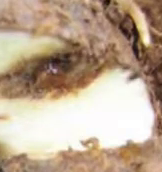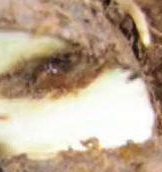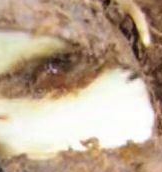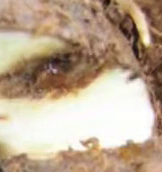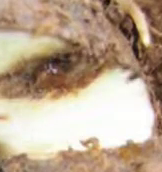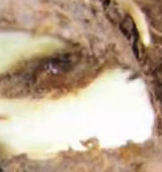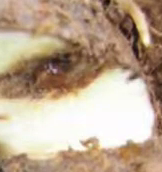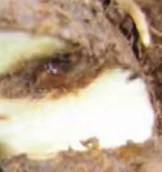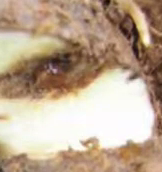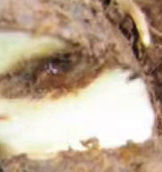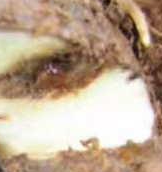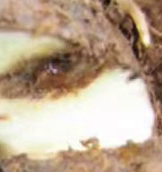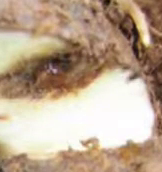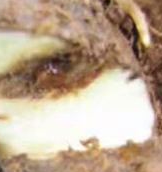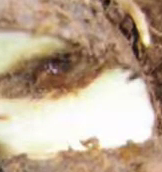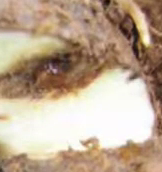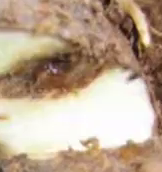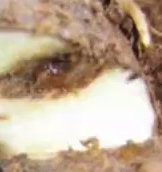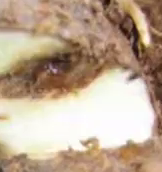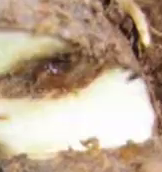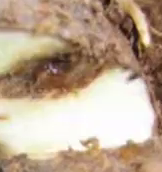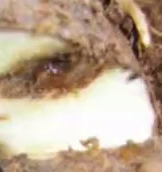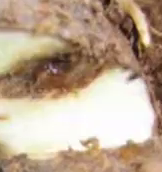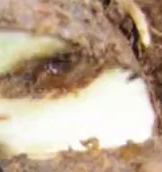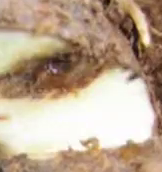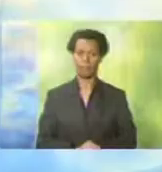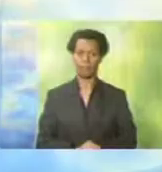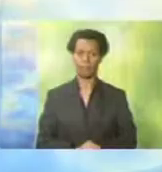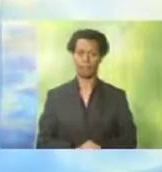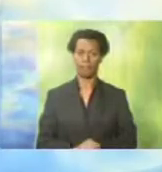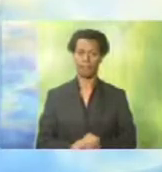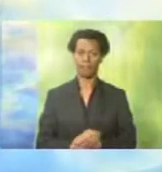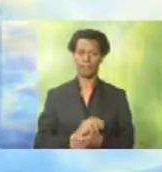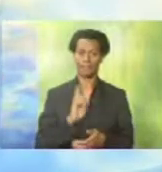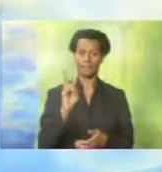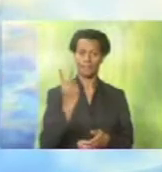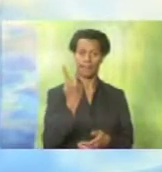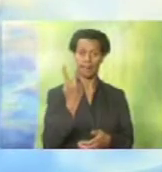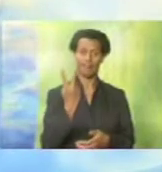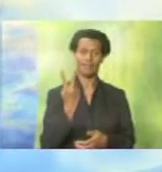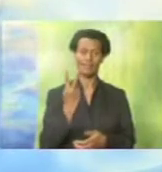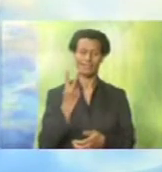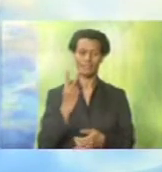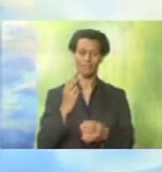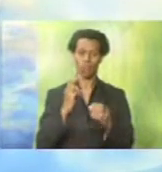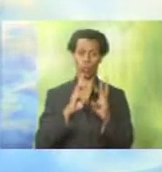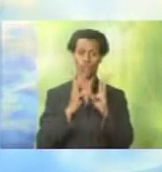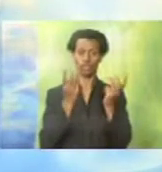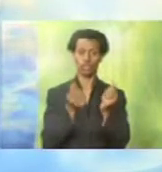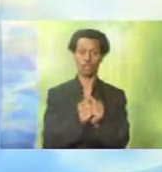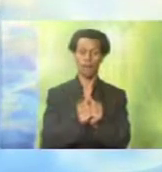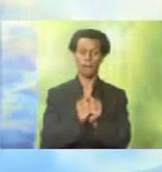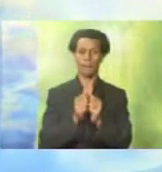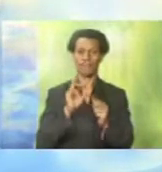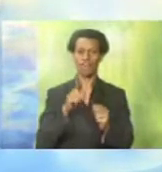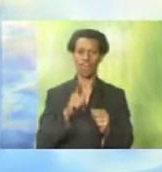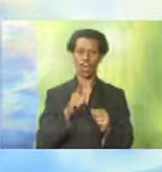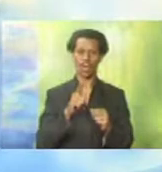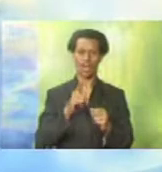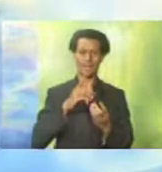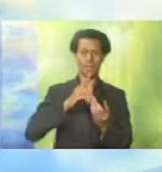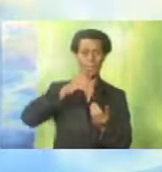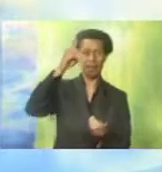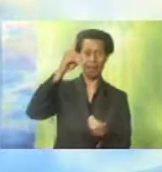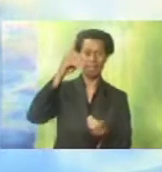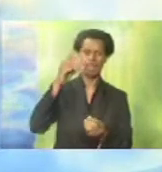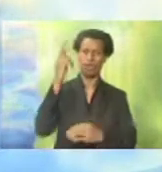via sweet potatoes and yams, to name a few. The second induction course for diplomatic service was conducted by the Public